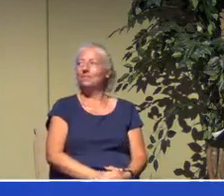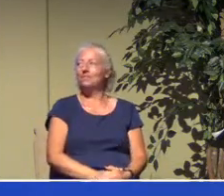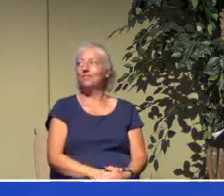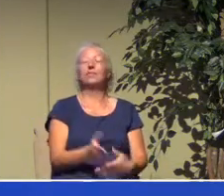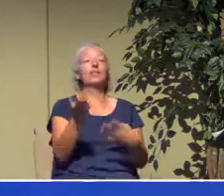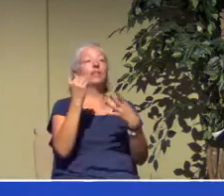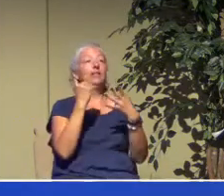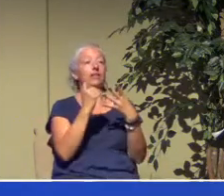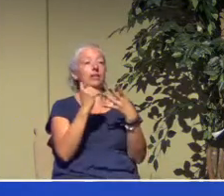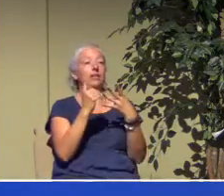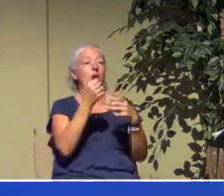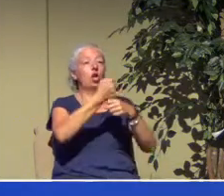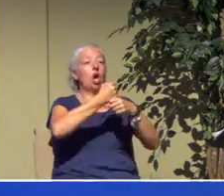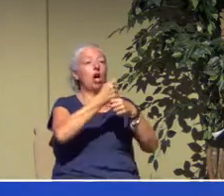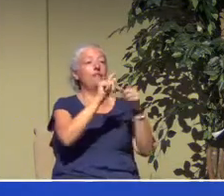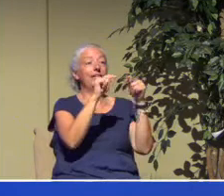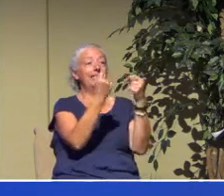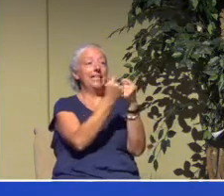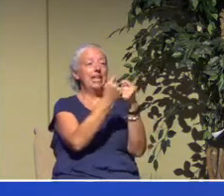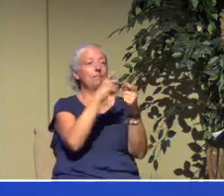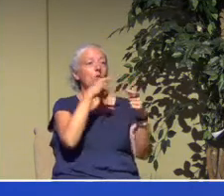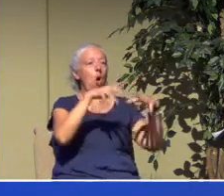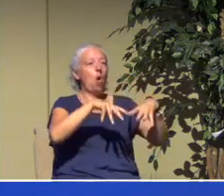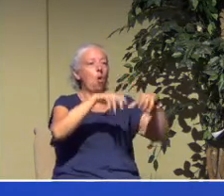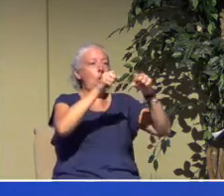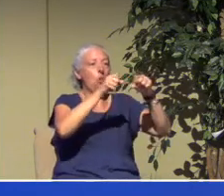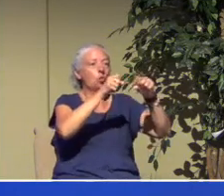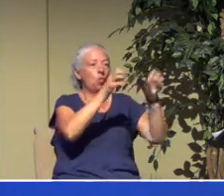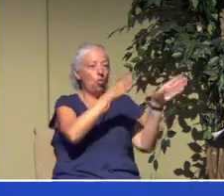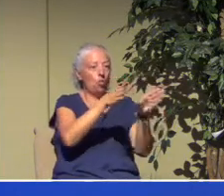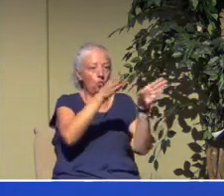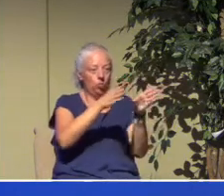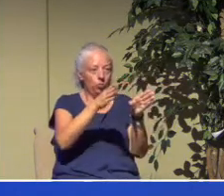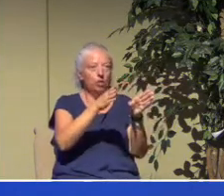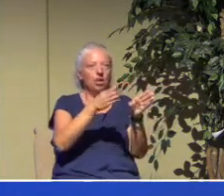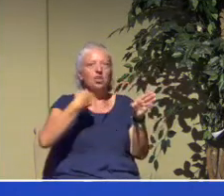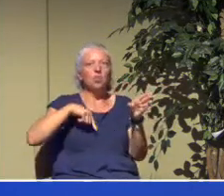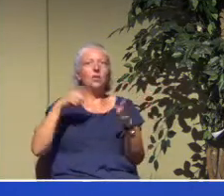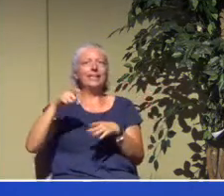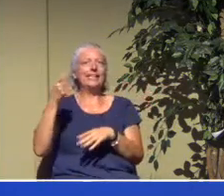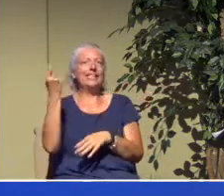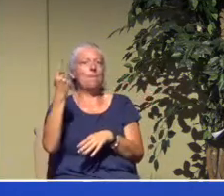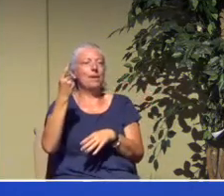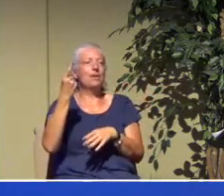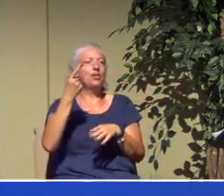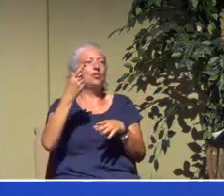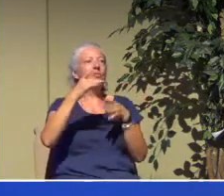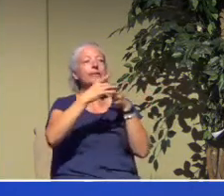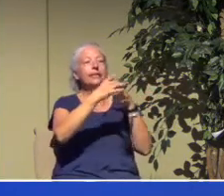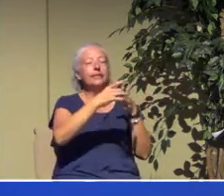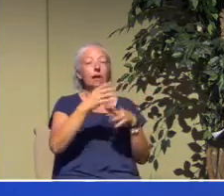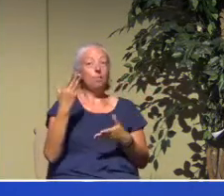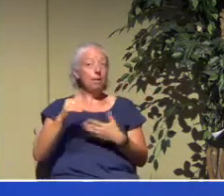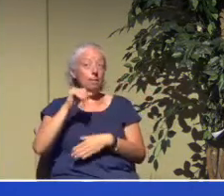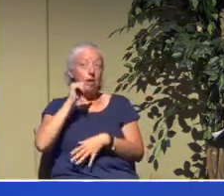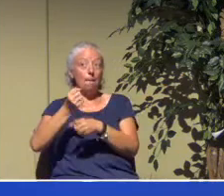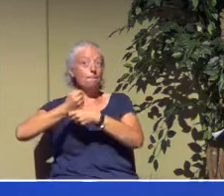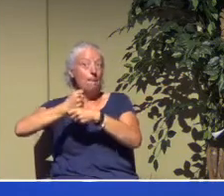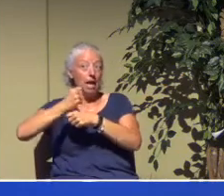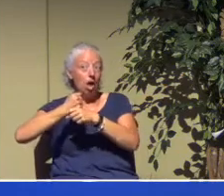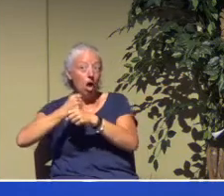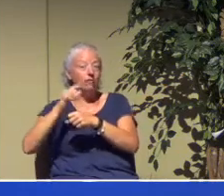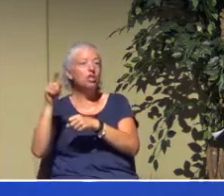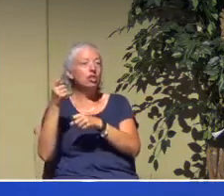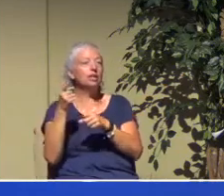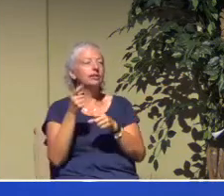Coffee team organizer. So we are looking for a coffee team organizer. So not necessarily to make coffee, but to